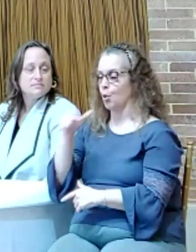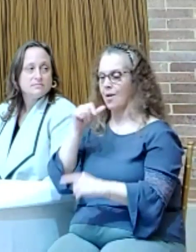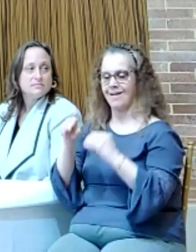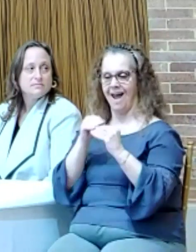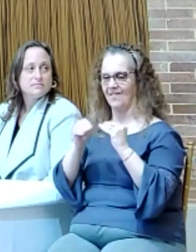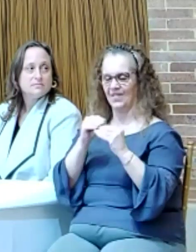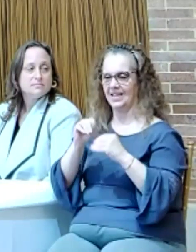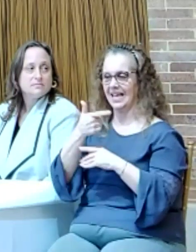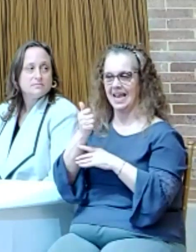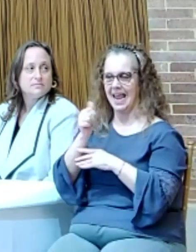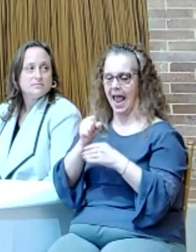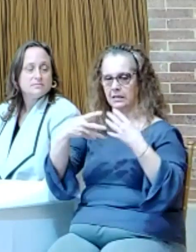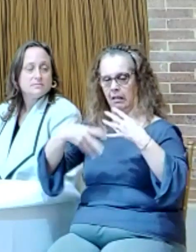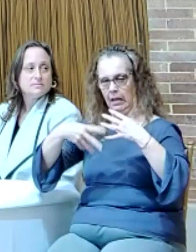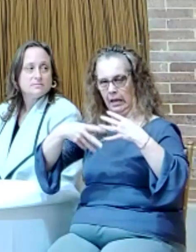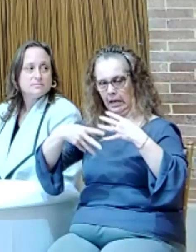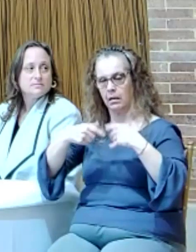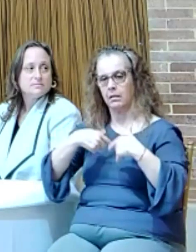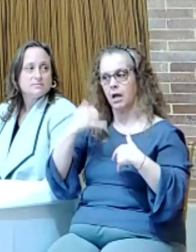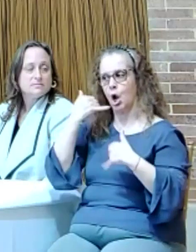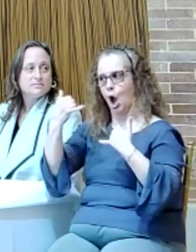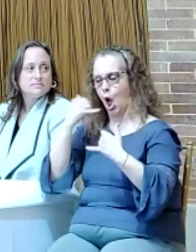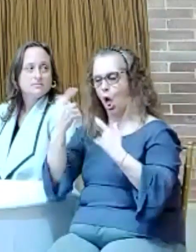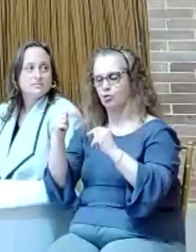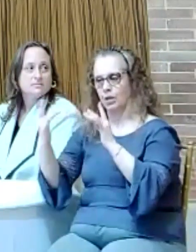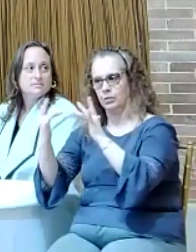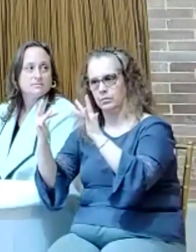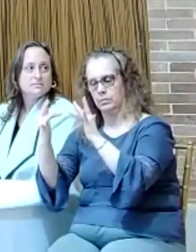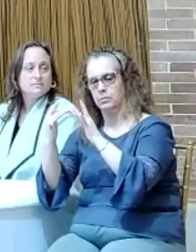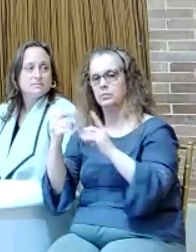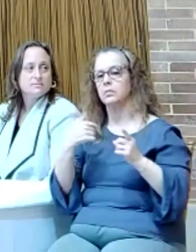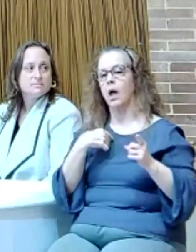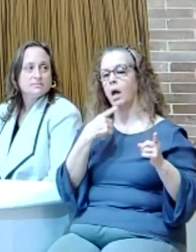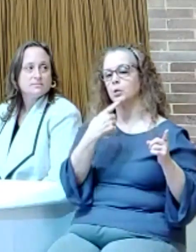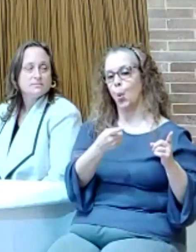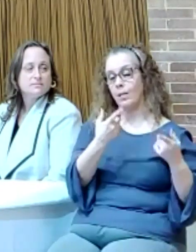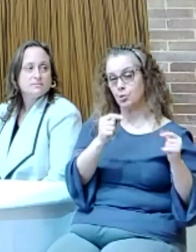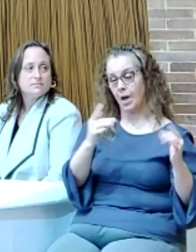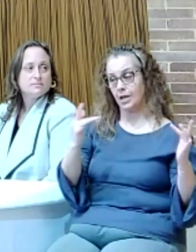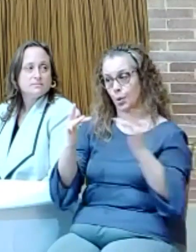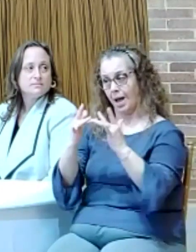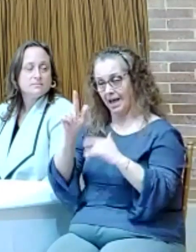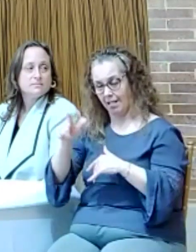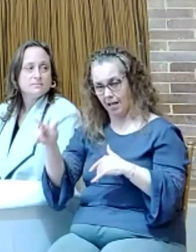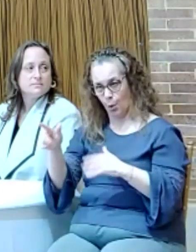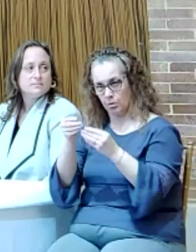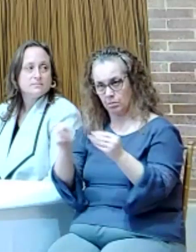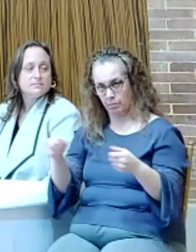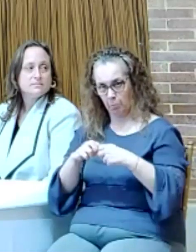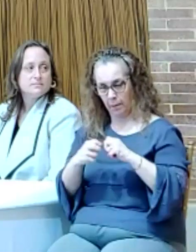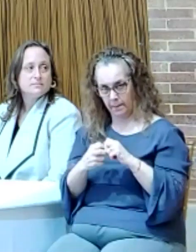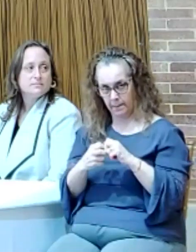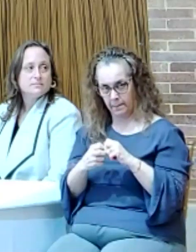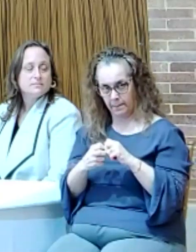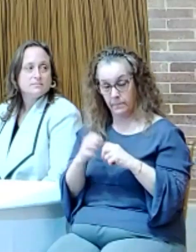called and tried reaching the owner I instructed the client to try to contact the landlord to resolve the matter because